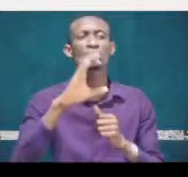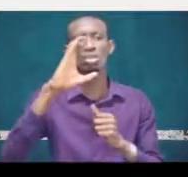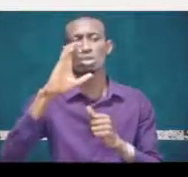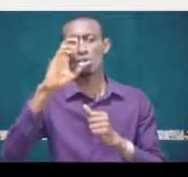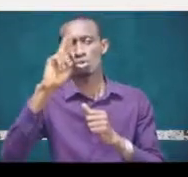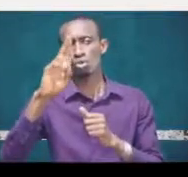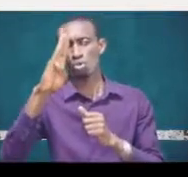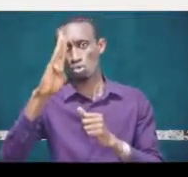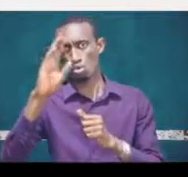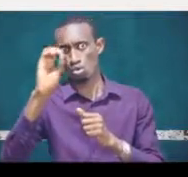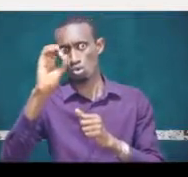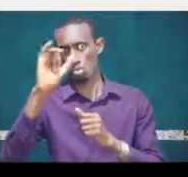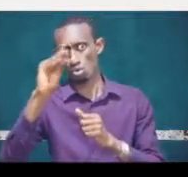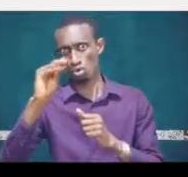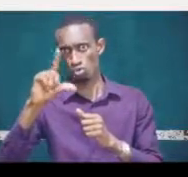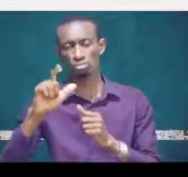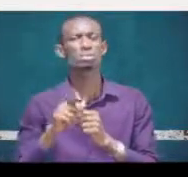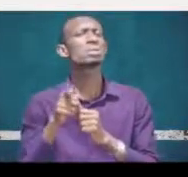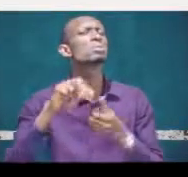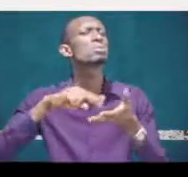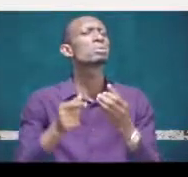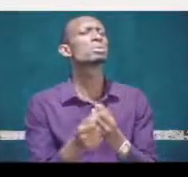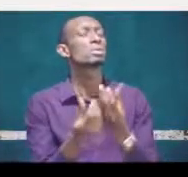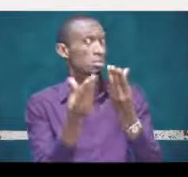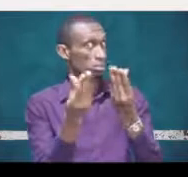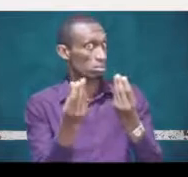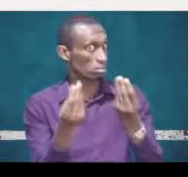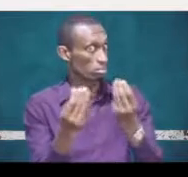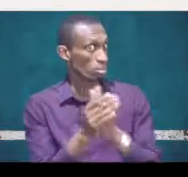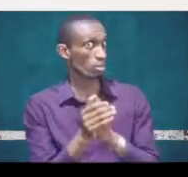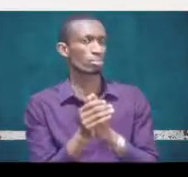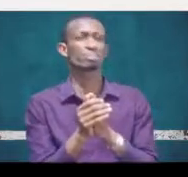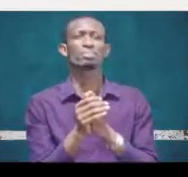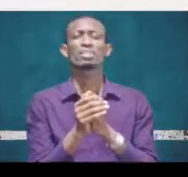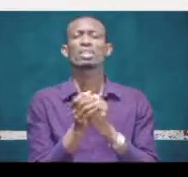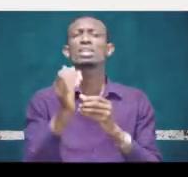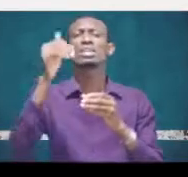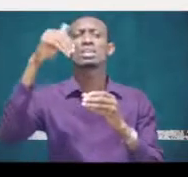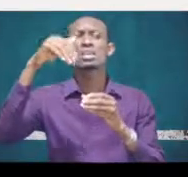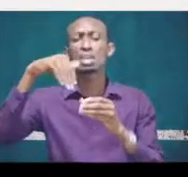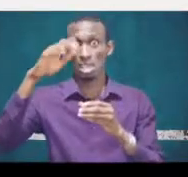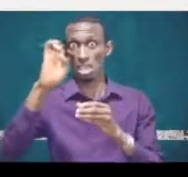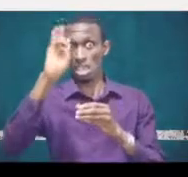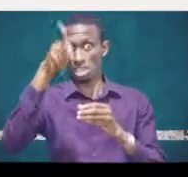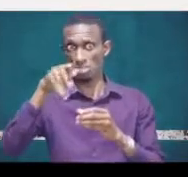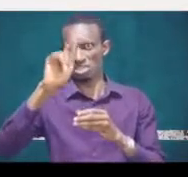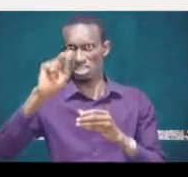say simple squamous epithelium, simple cuboidal epithelium,